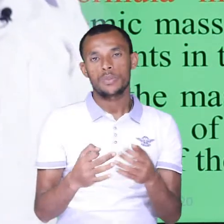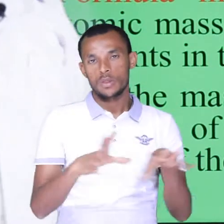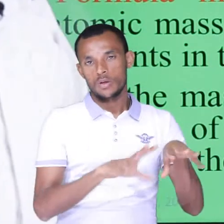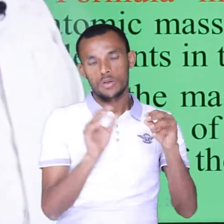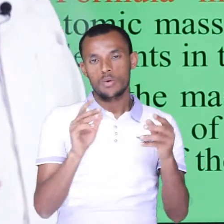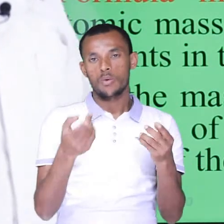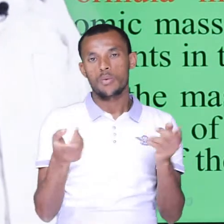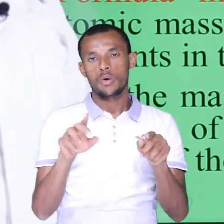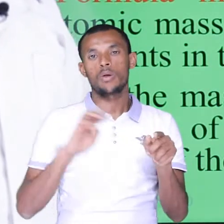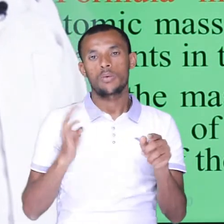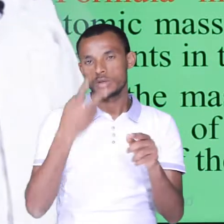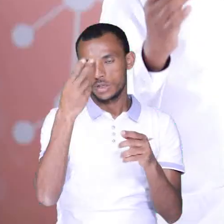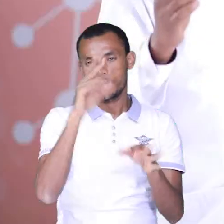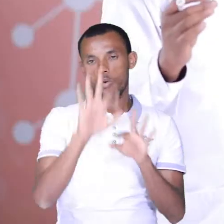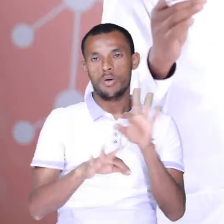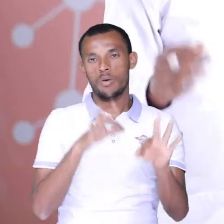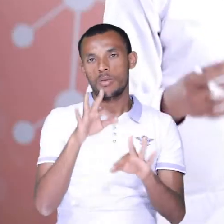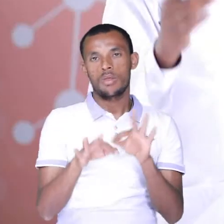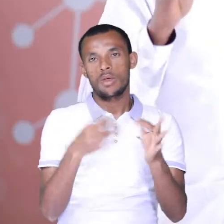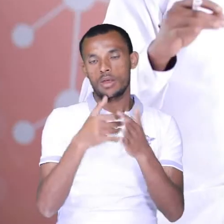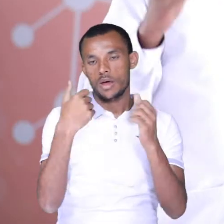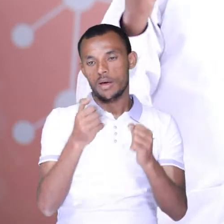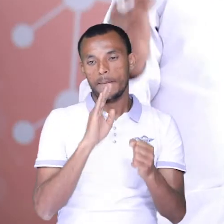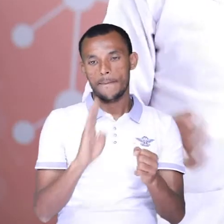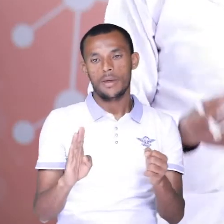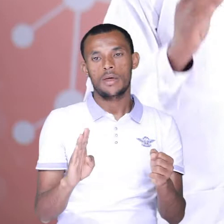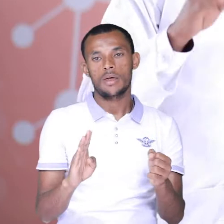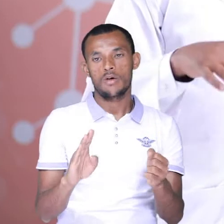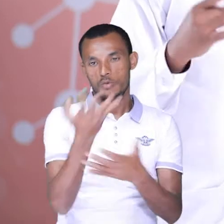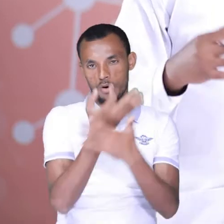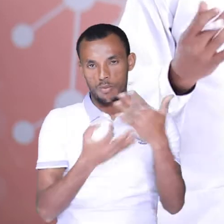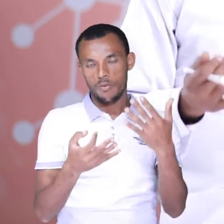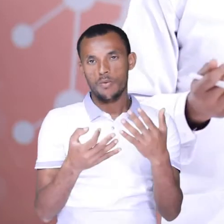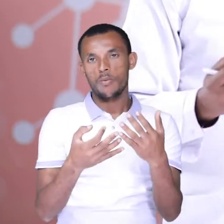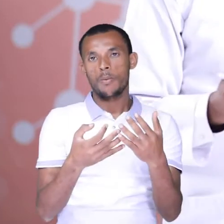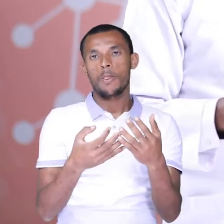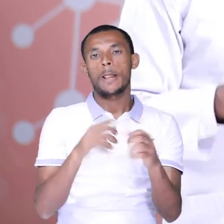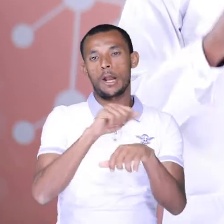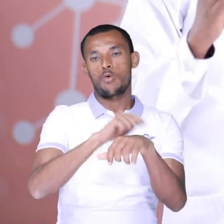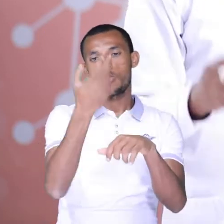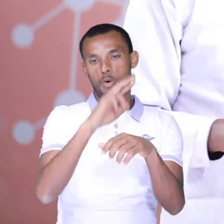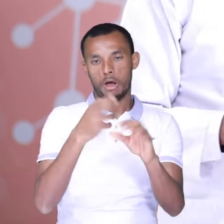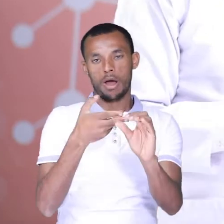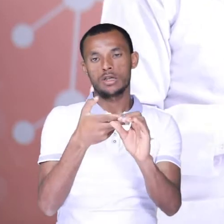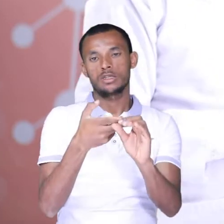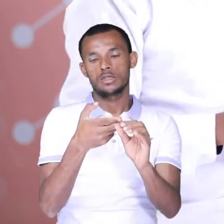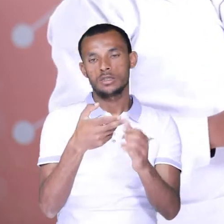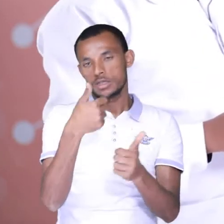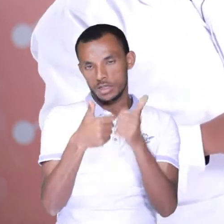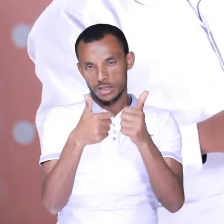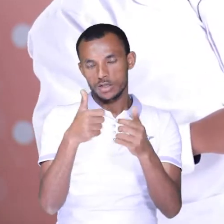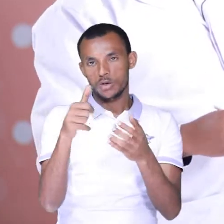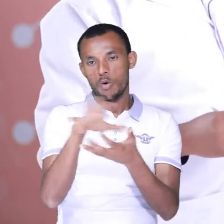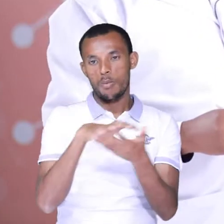Students, when we say molecule, it can be exist in the form of liquid or gas. For such compounds,